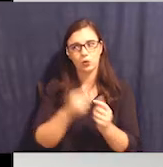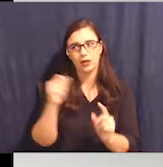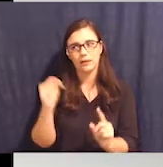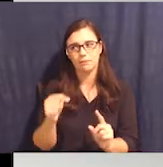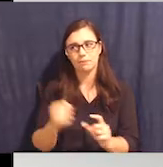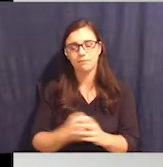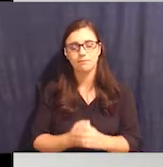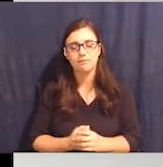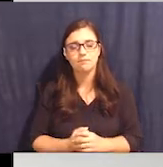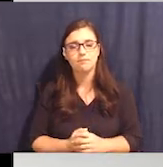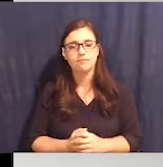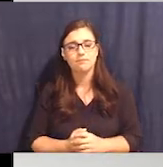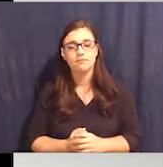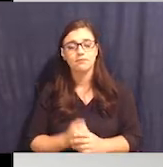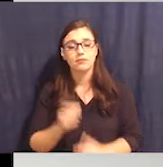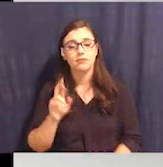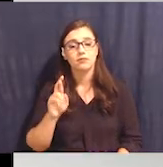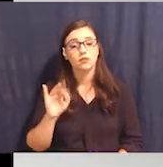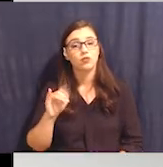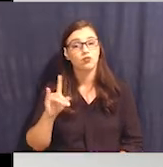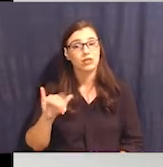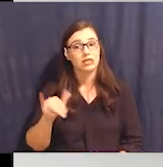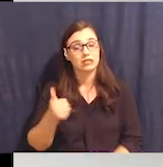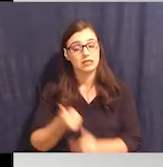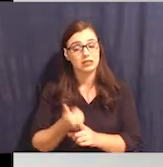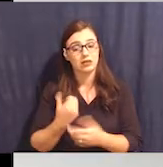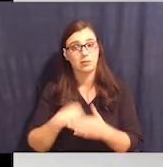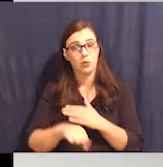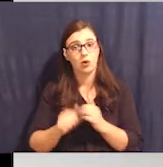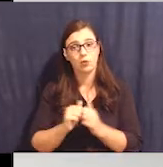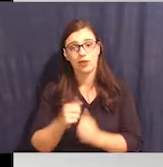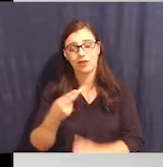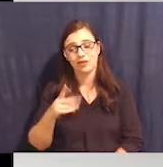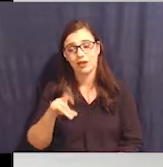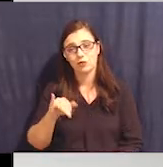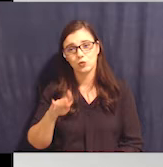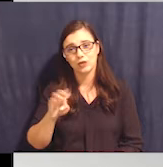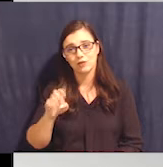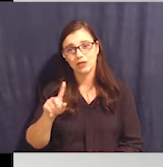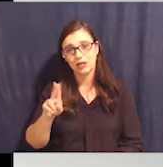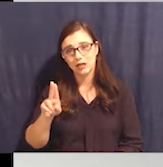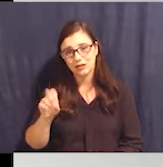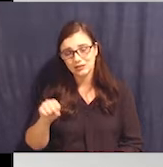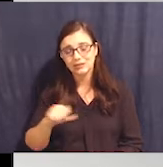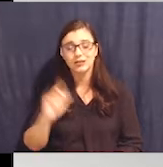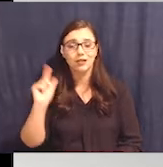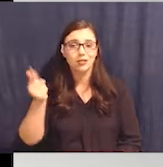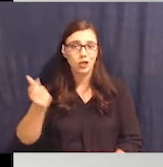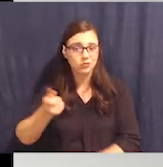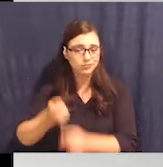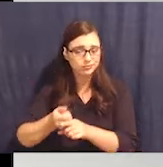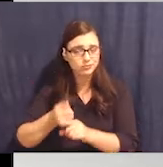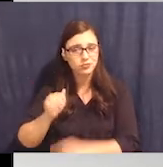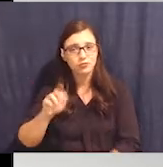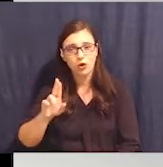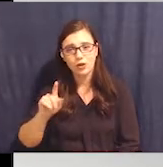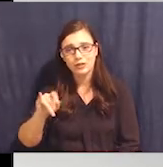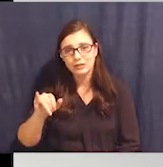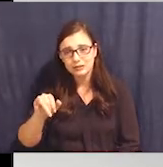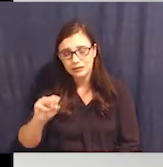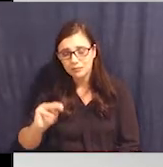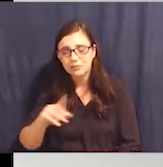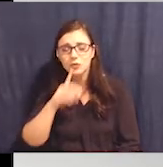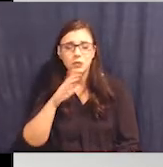to support him. And Ricky, being born with hydrocephalus and then later developing